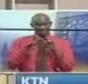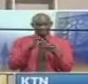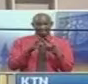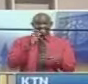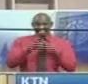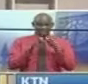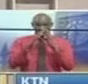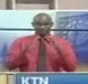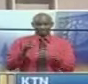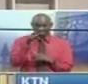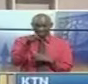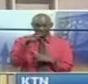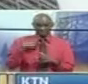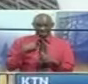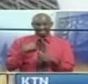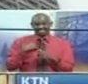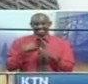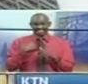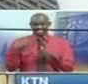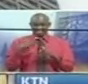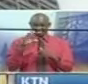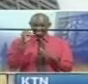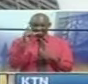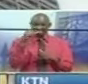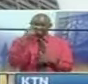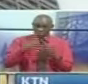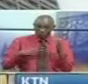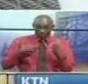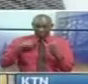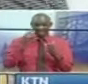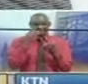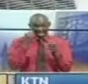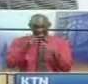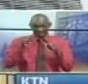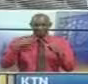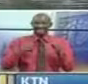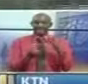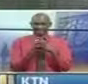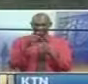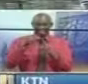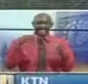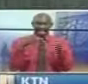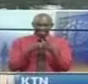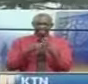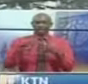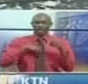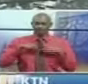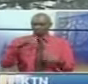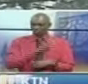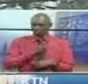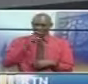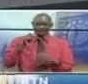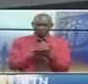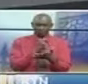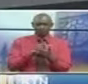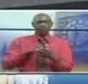House offices by detectives, who later left with an agreement that she was to appear at the Anti-Corruption Commission offices